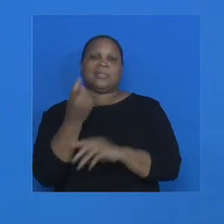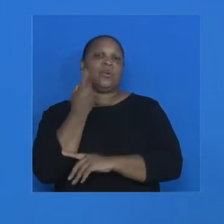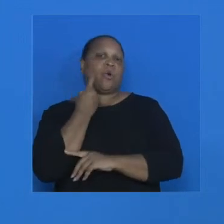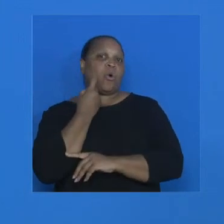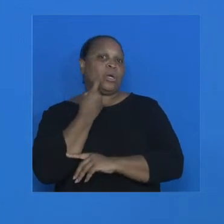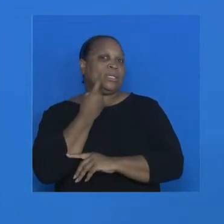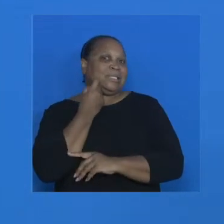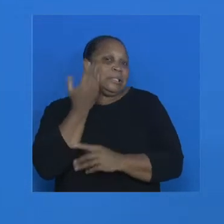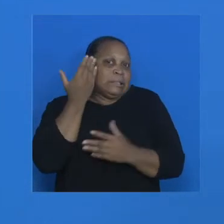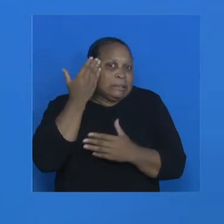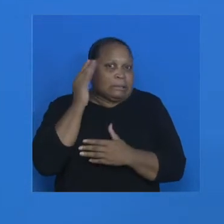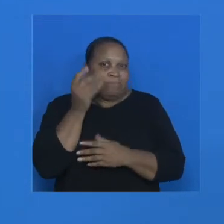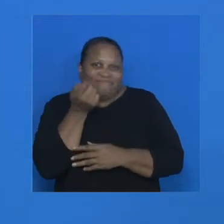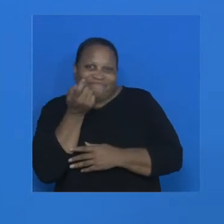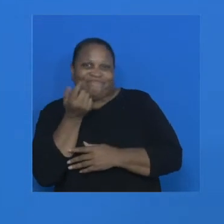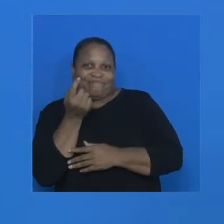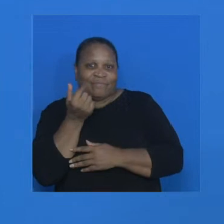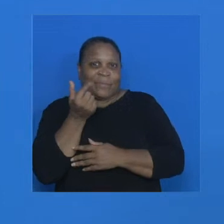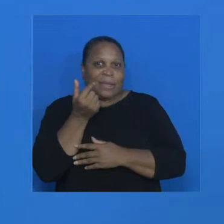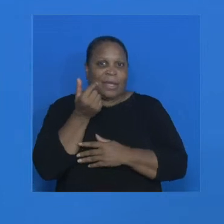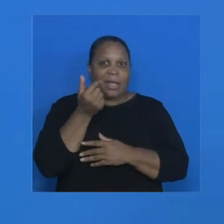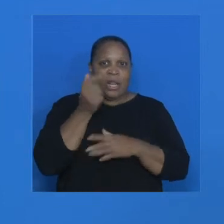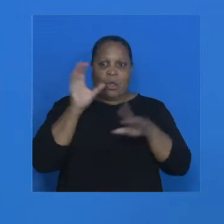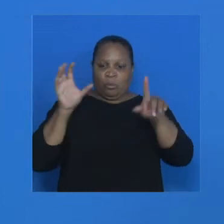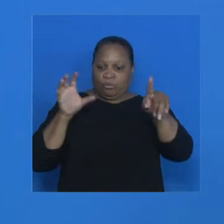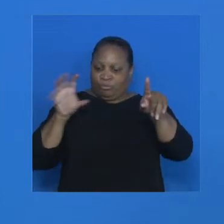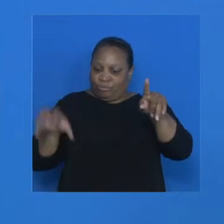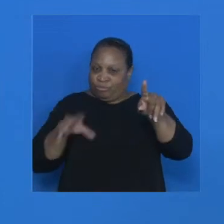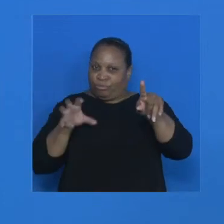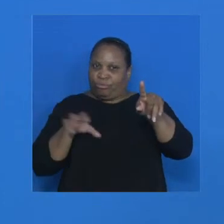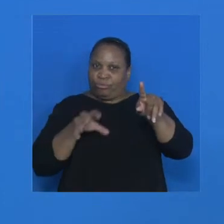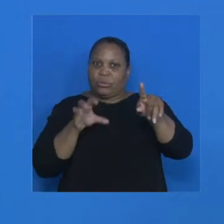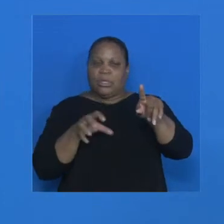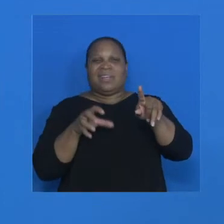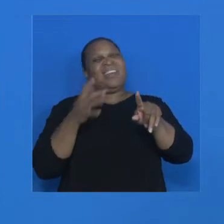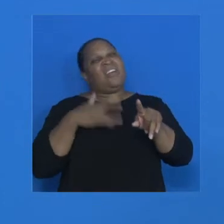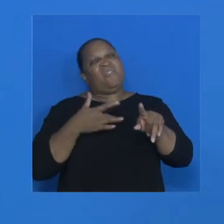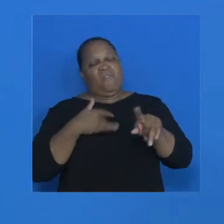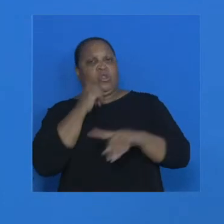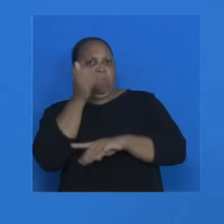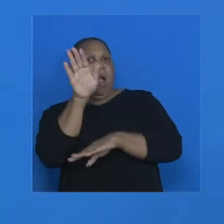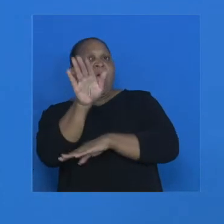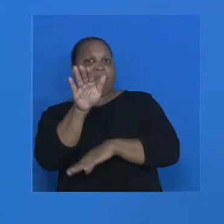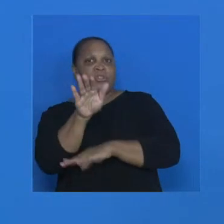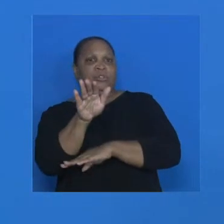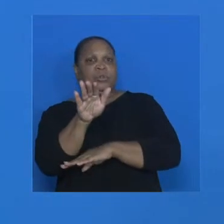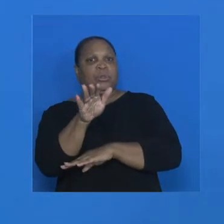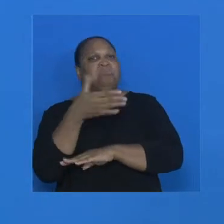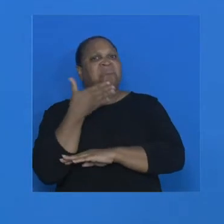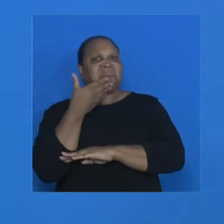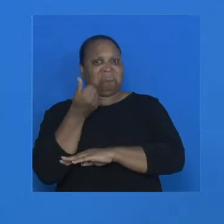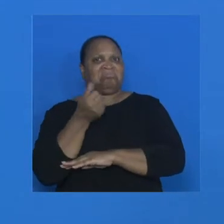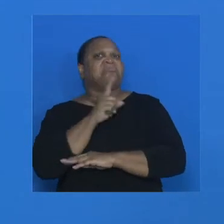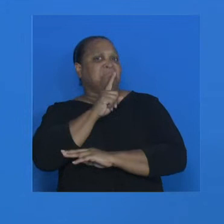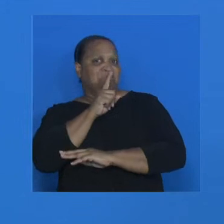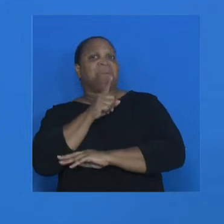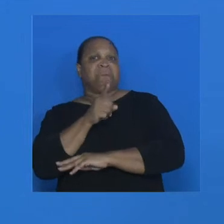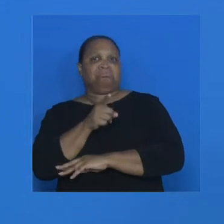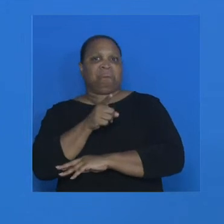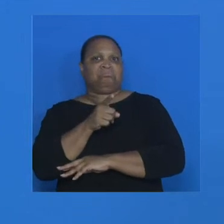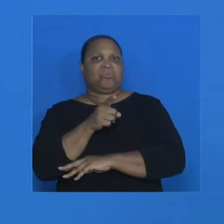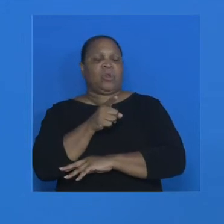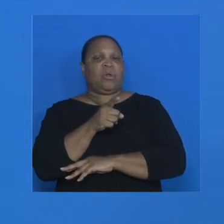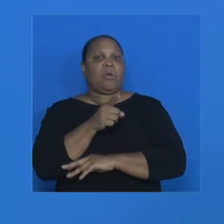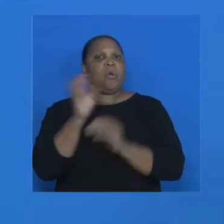little uncertainty with the track of the storm, and we feel that by tomorrow afternoon, we will be in a place of certainty to provide